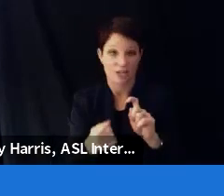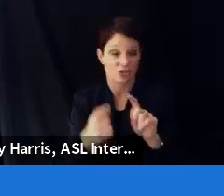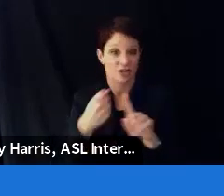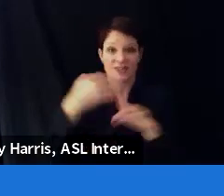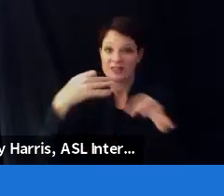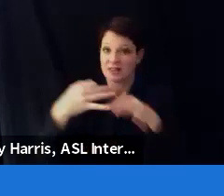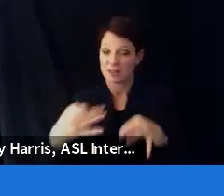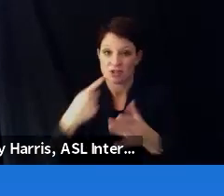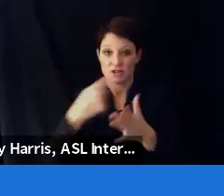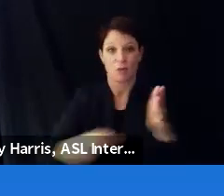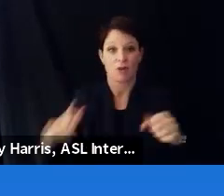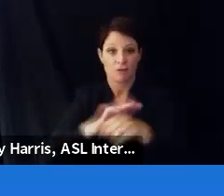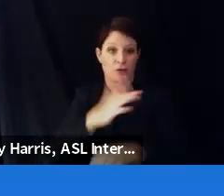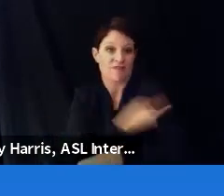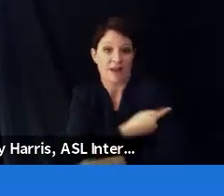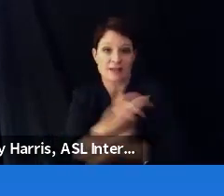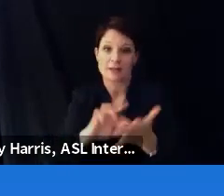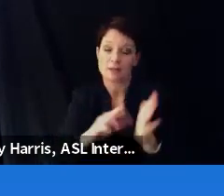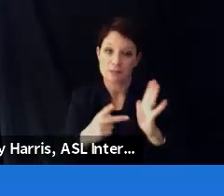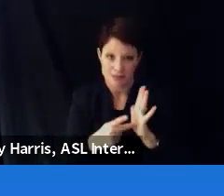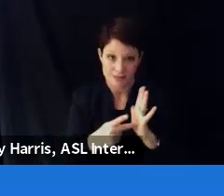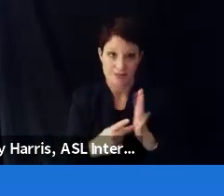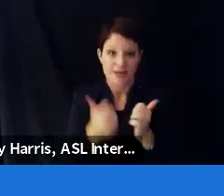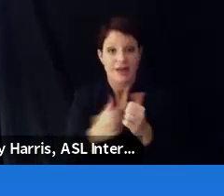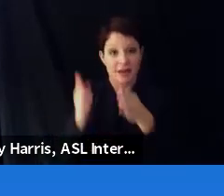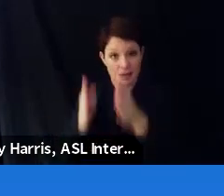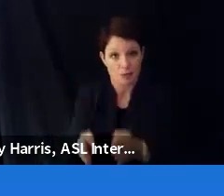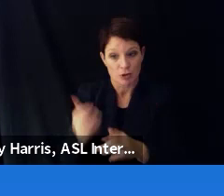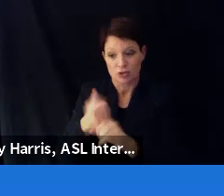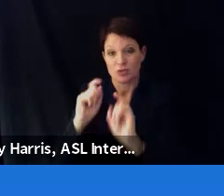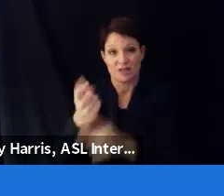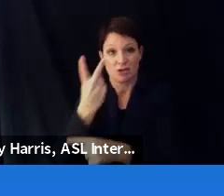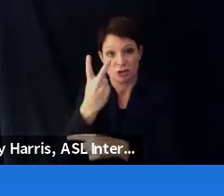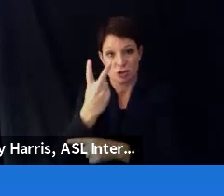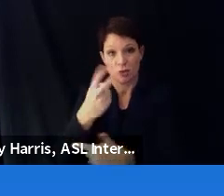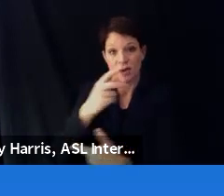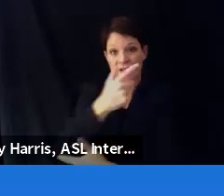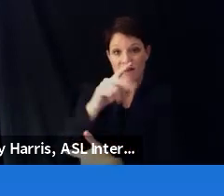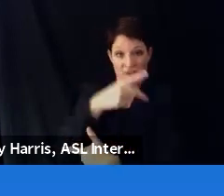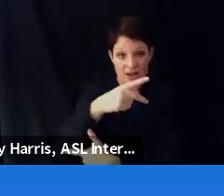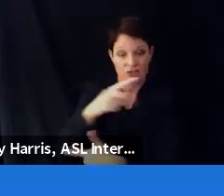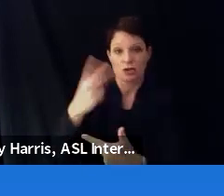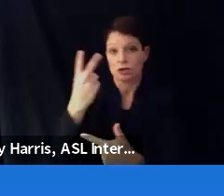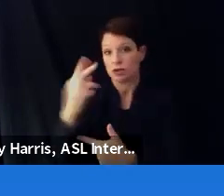fully vaccinated. So any individual who's received 2 doses of Pfizer or Moderna